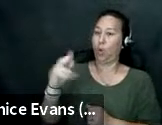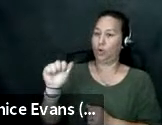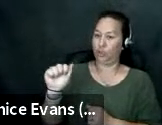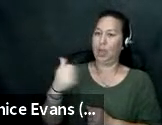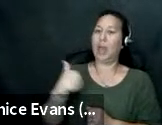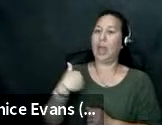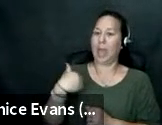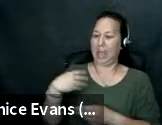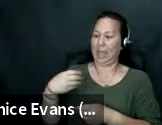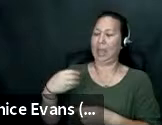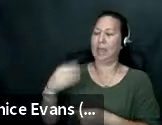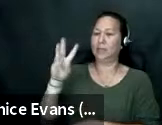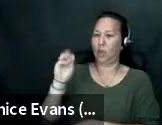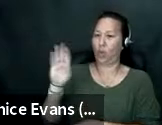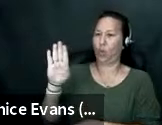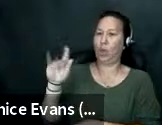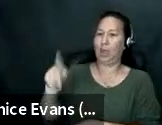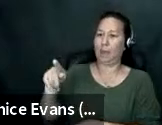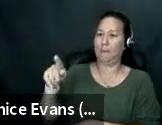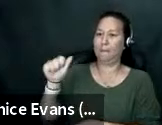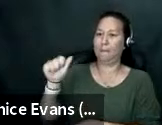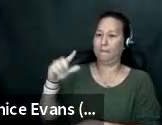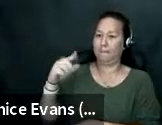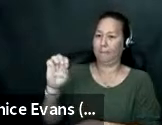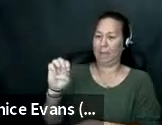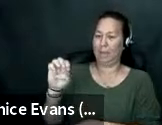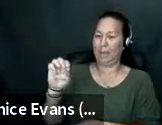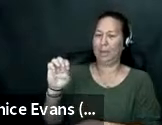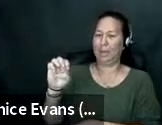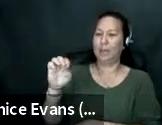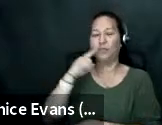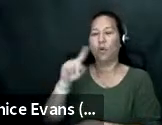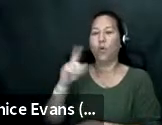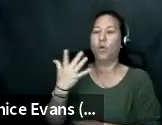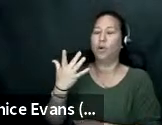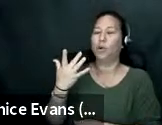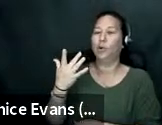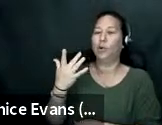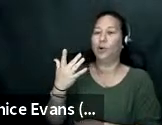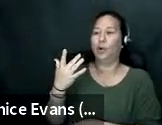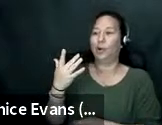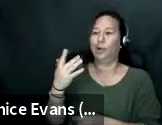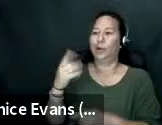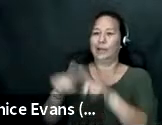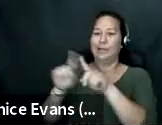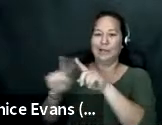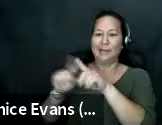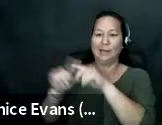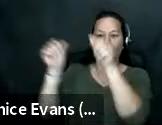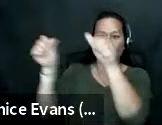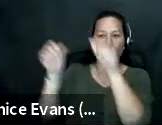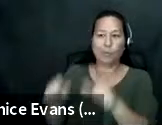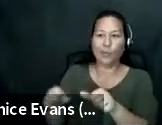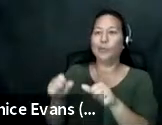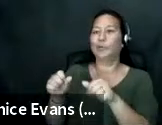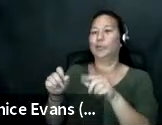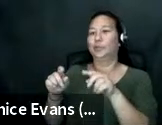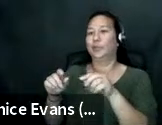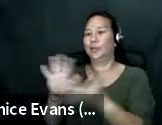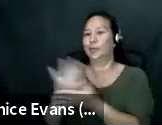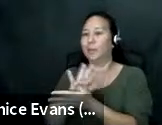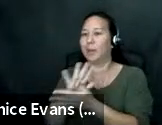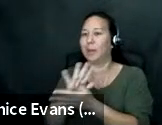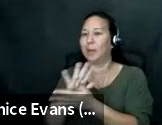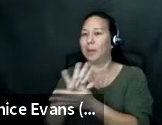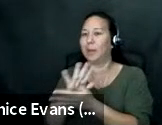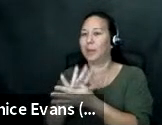posters for face coverings. So I would like to direct you all there to visit that page to get the